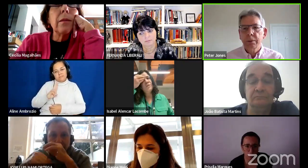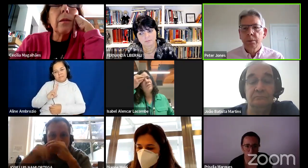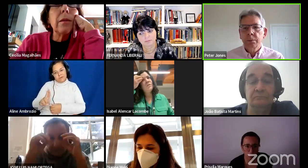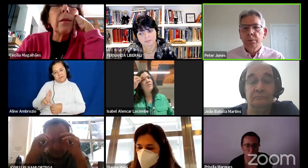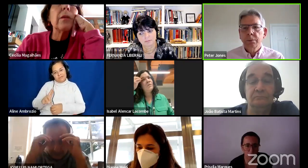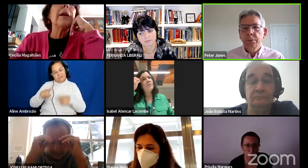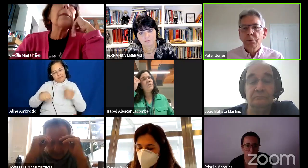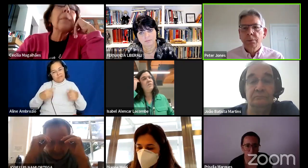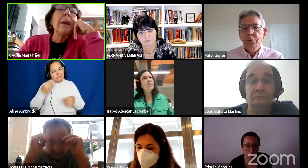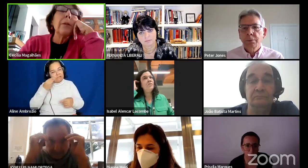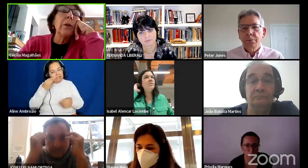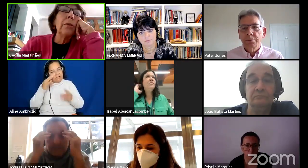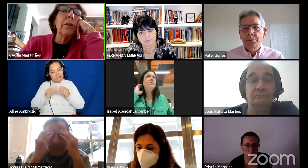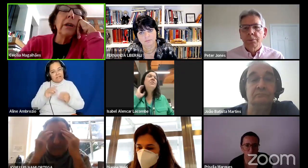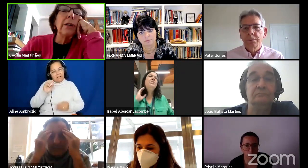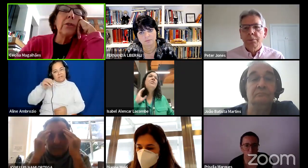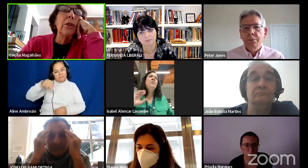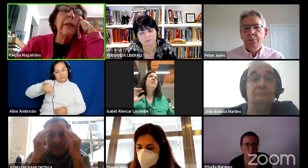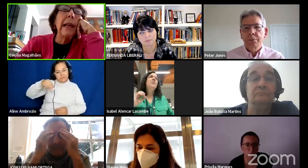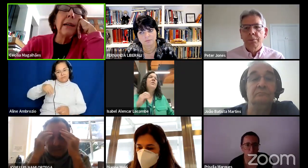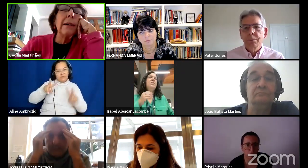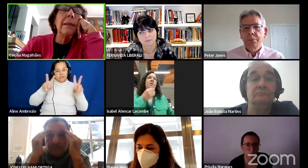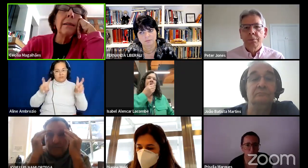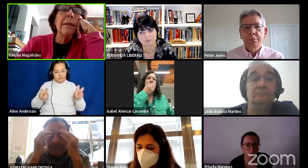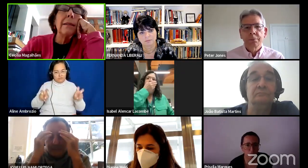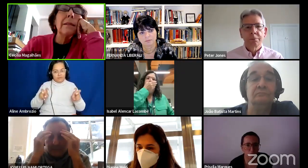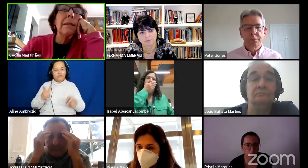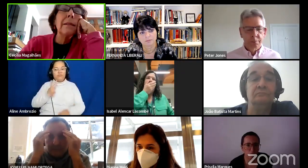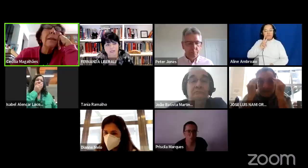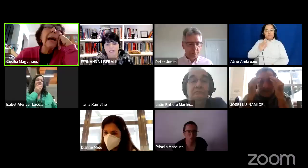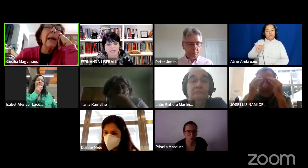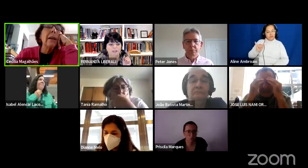crisis. Okay. So, Josélia?